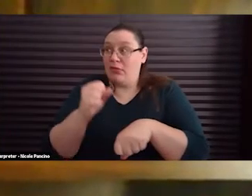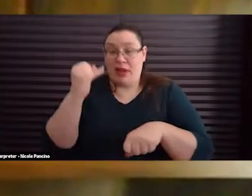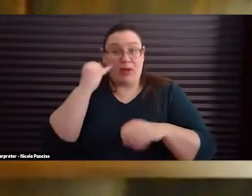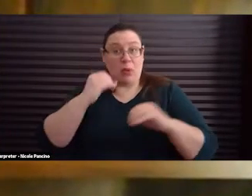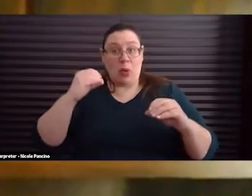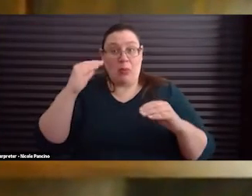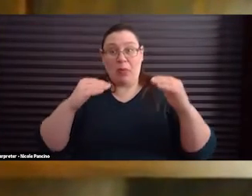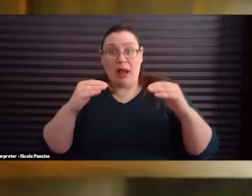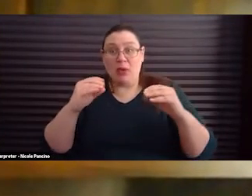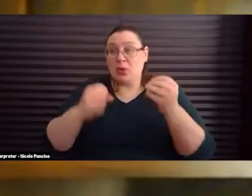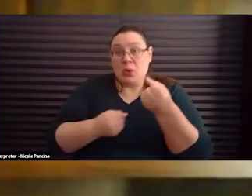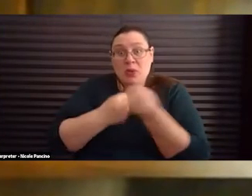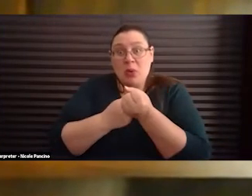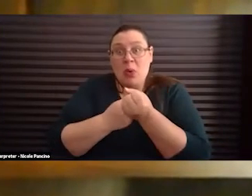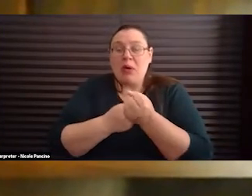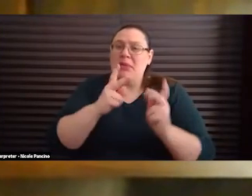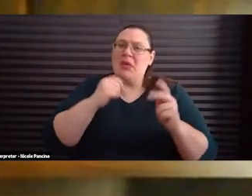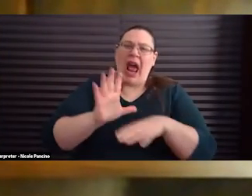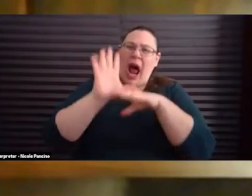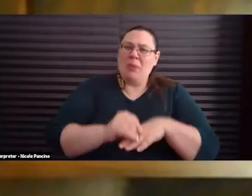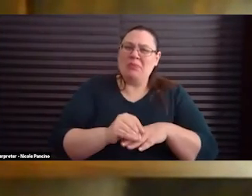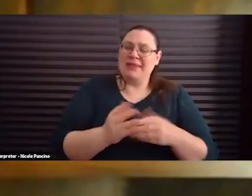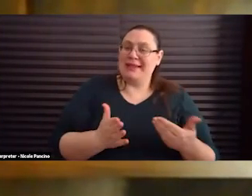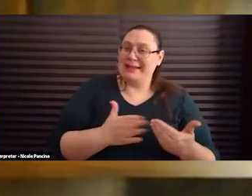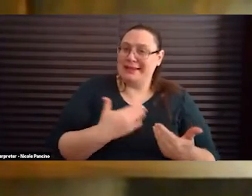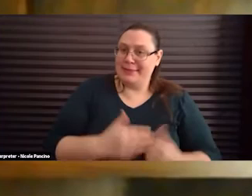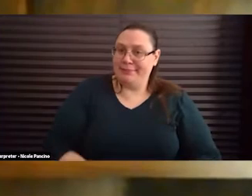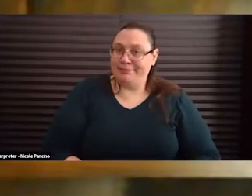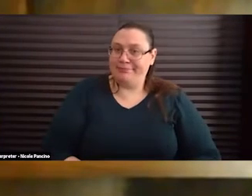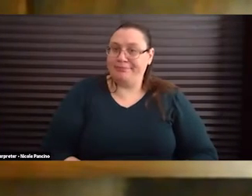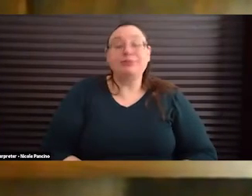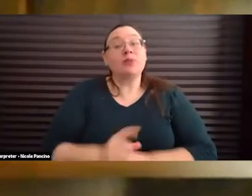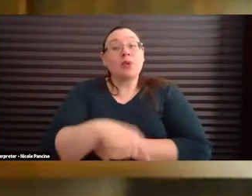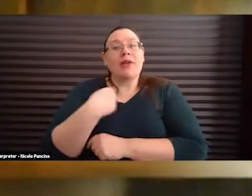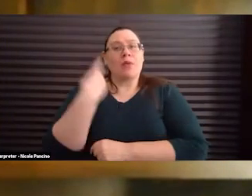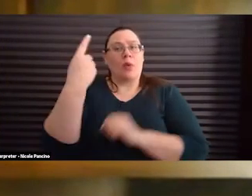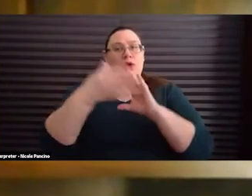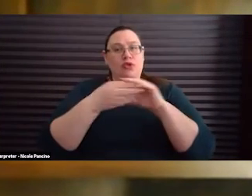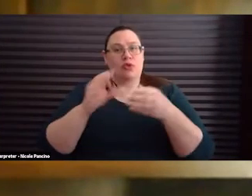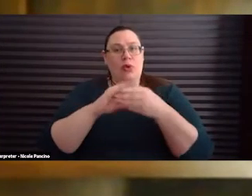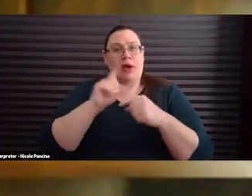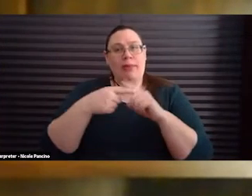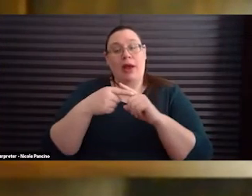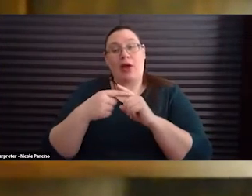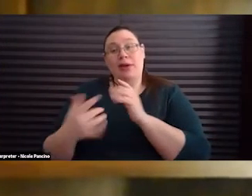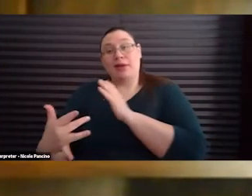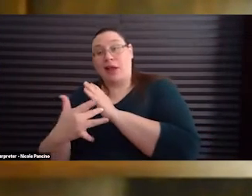changes. I'm going to tell you a story today about this intersection between technology and